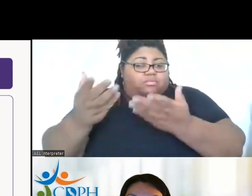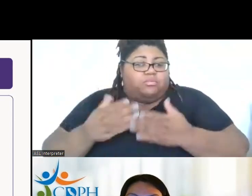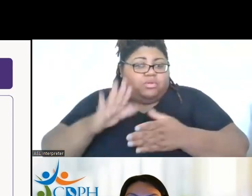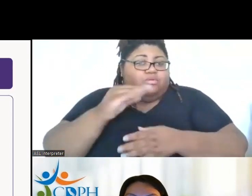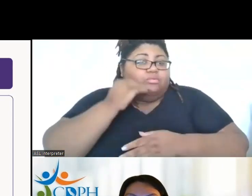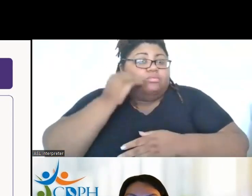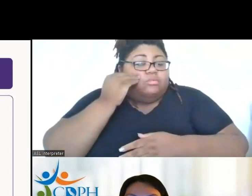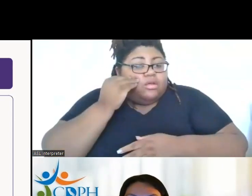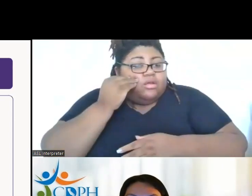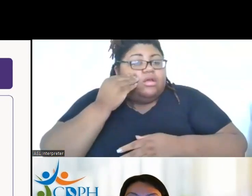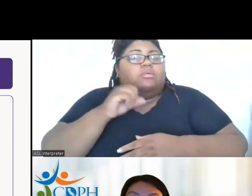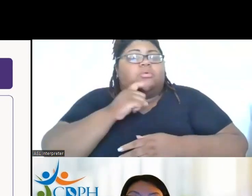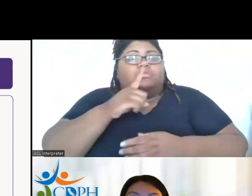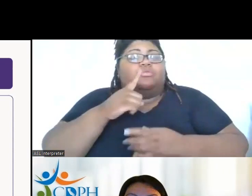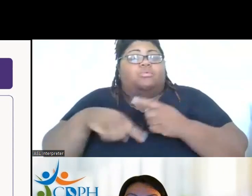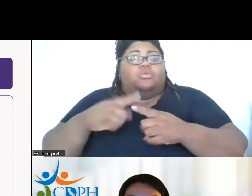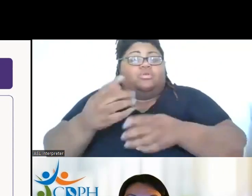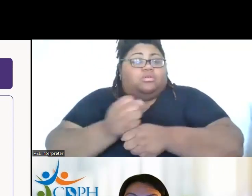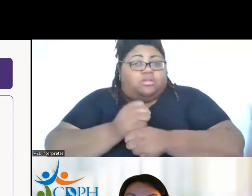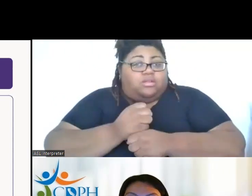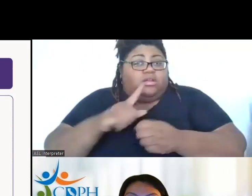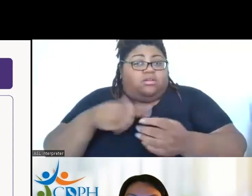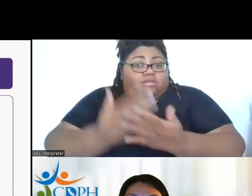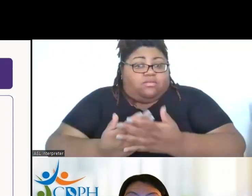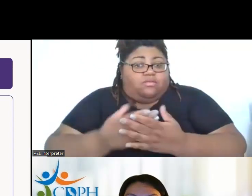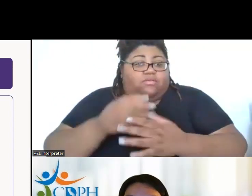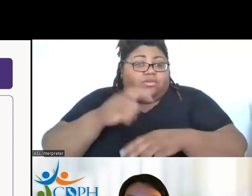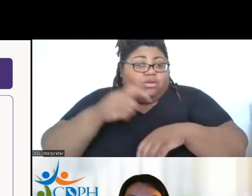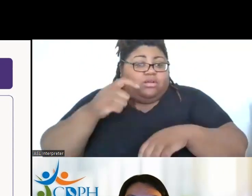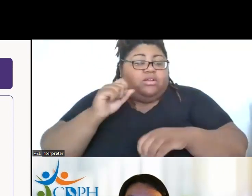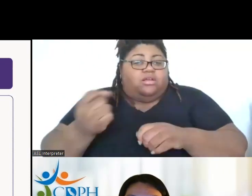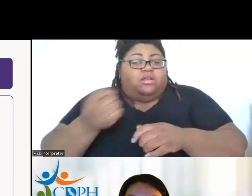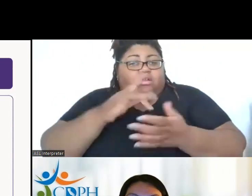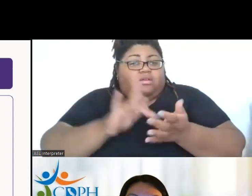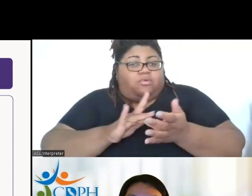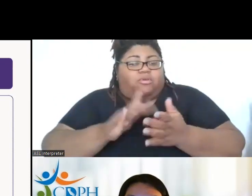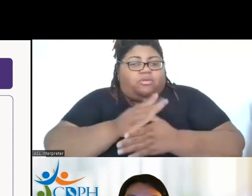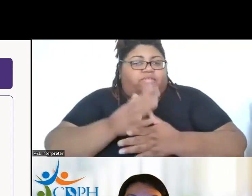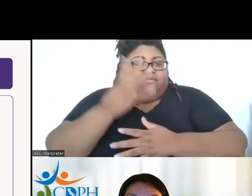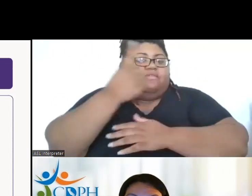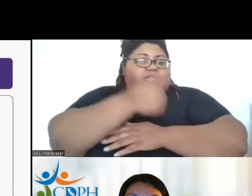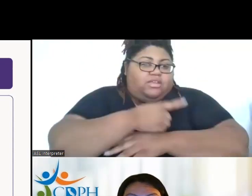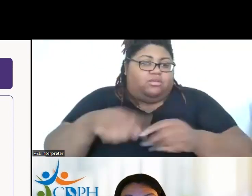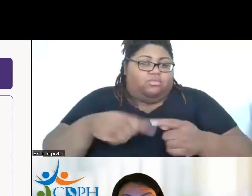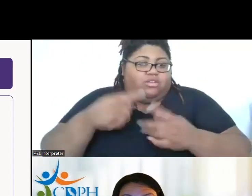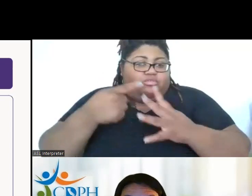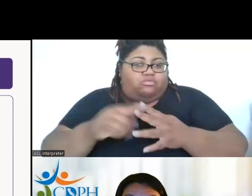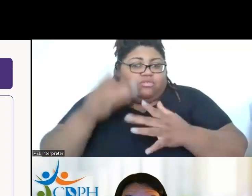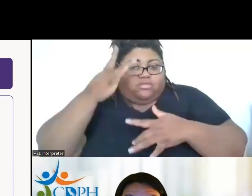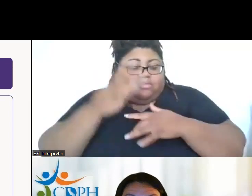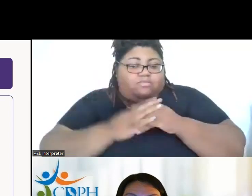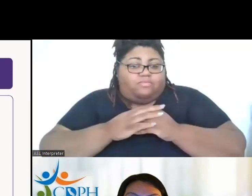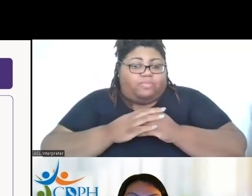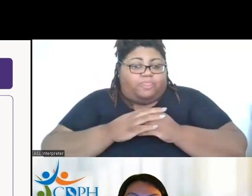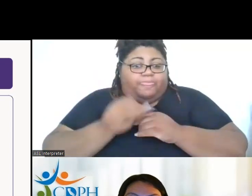just make sure you take it, that the delivery is arriving in time to take pills within 5 days. If you're between 5 and